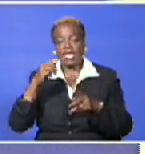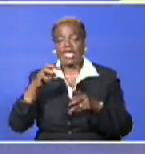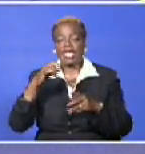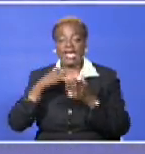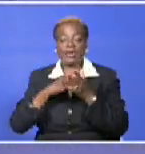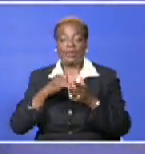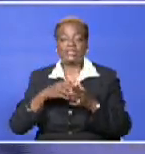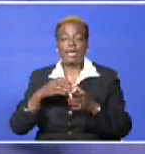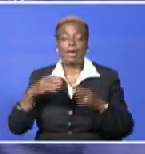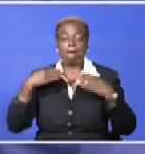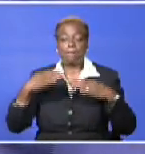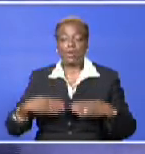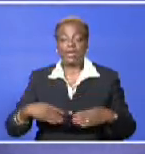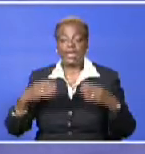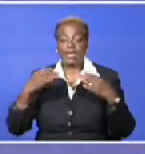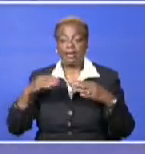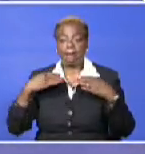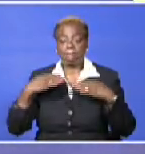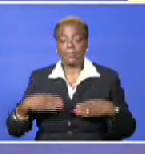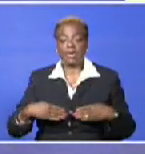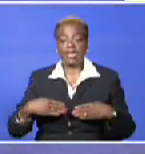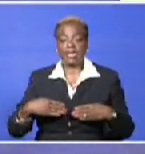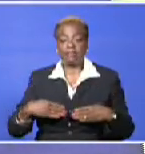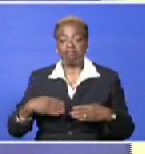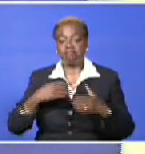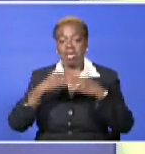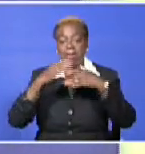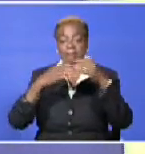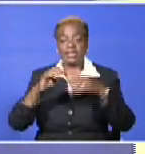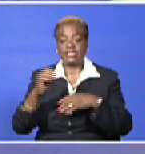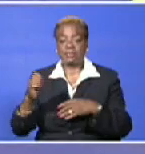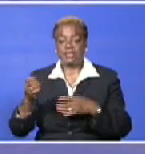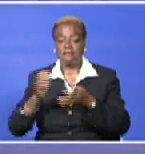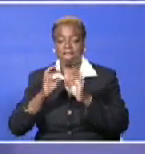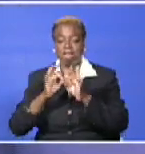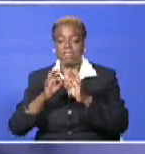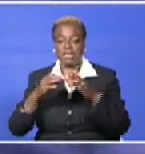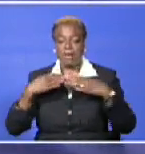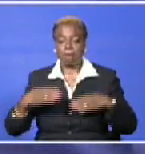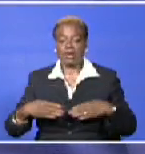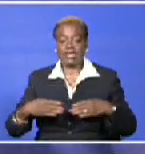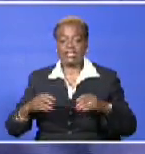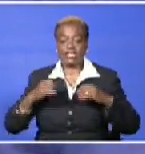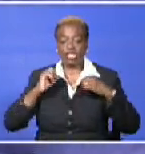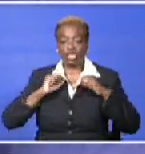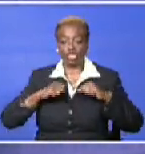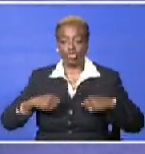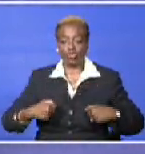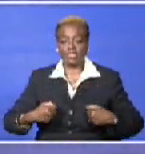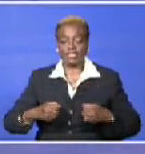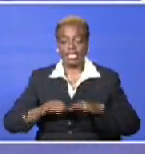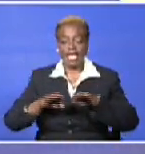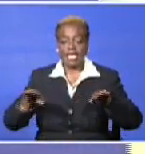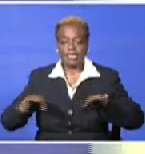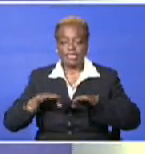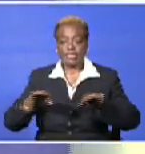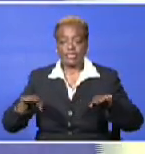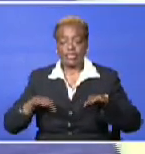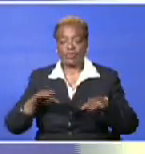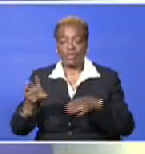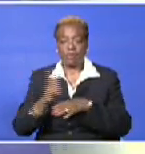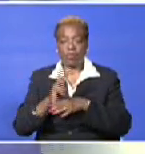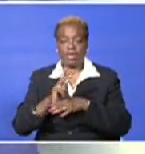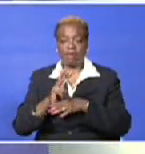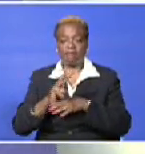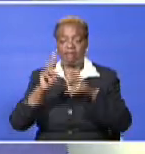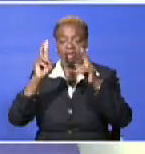Beauty, Fitness, and Fashion. So we saw fit bodies in suits, in swimwear, in theme costumes. You know, it was